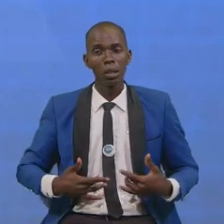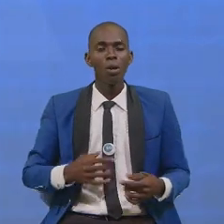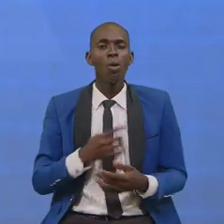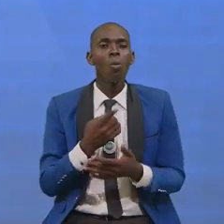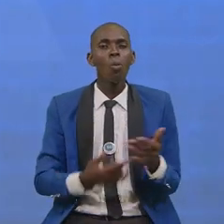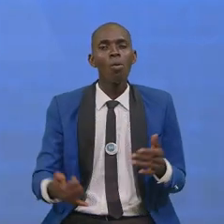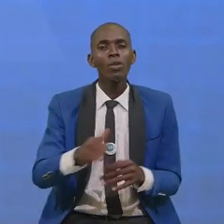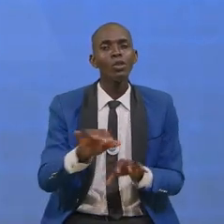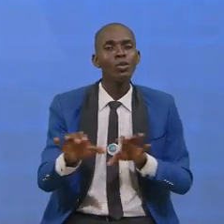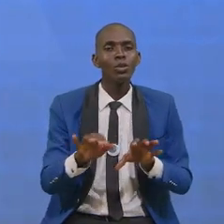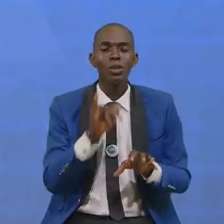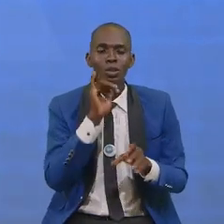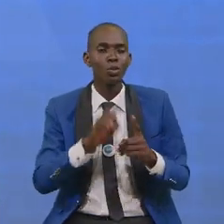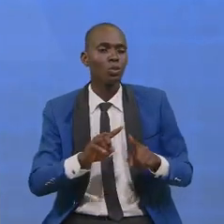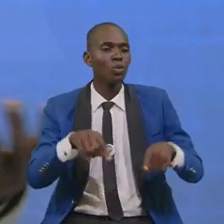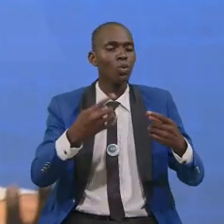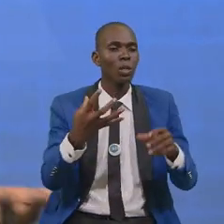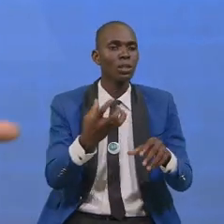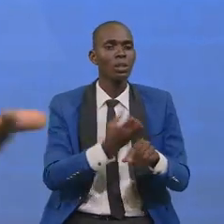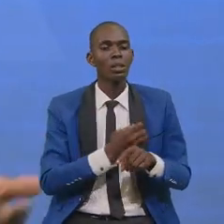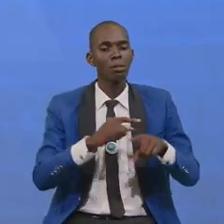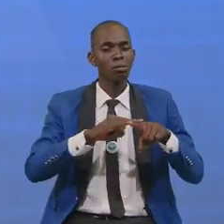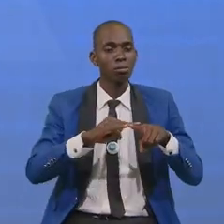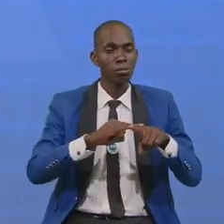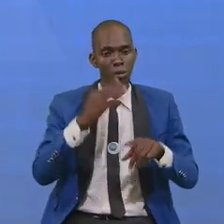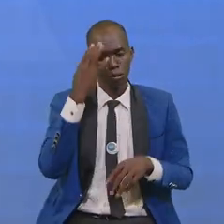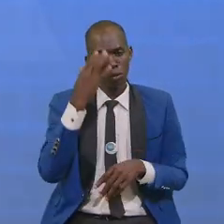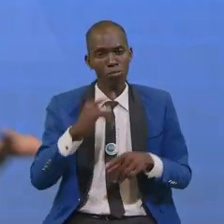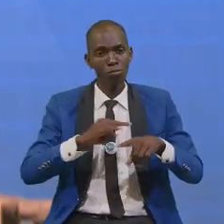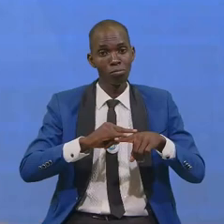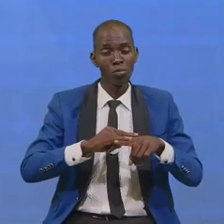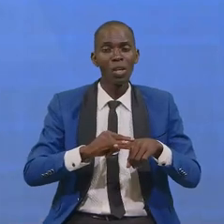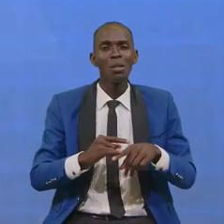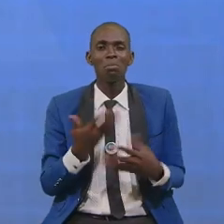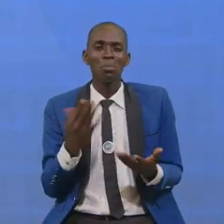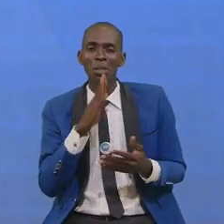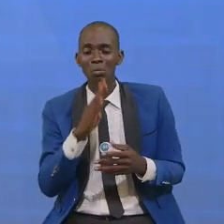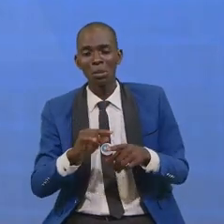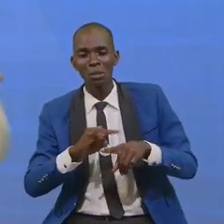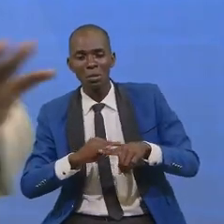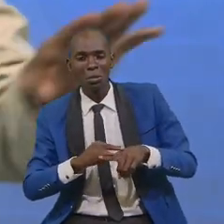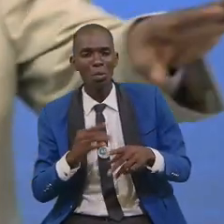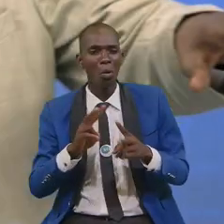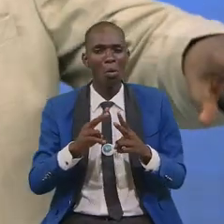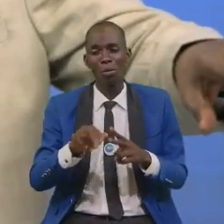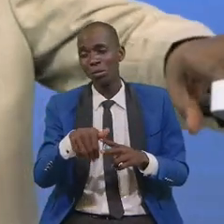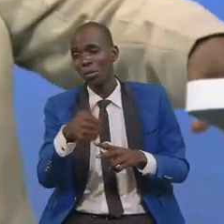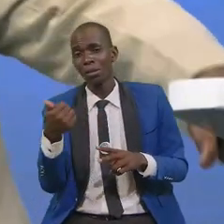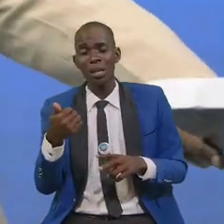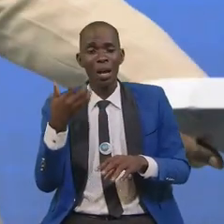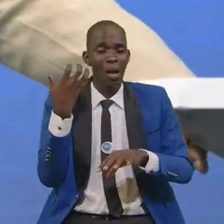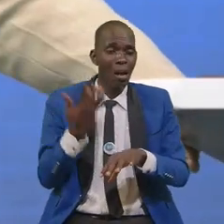is to go and take cigarette, maybe the ordinary cigarette, maybe marijuana, maybe hard